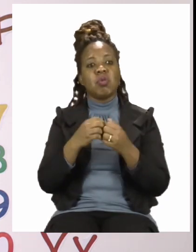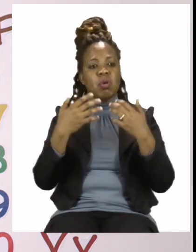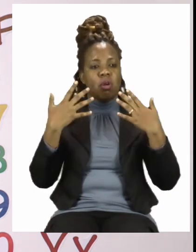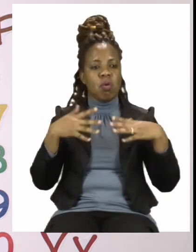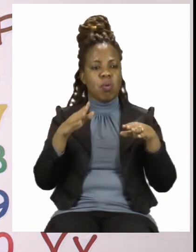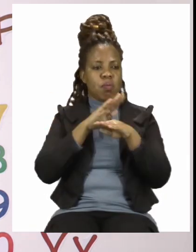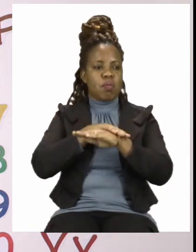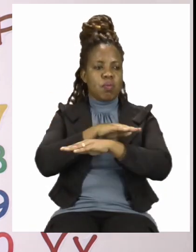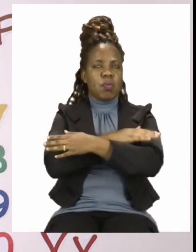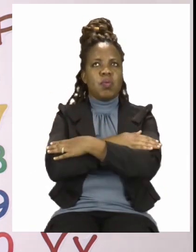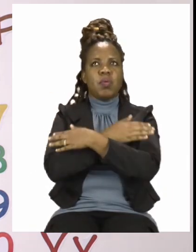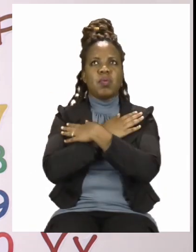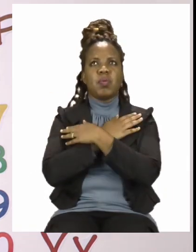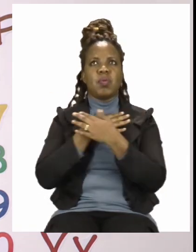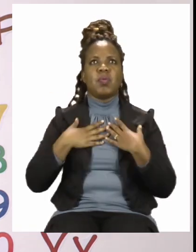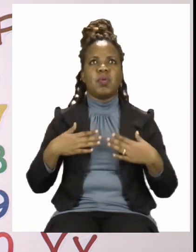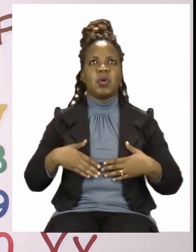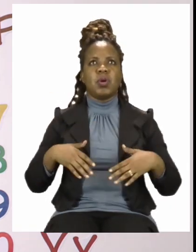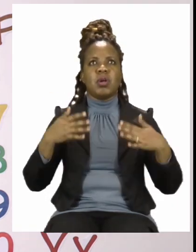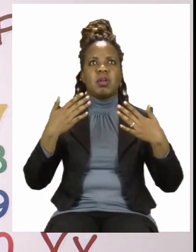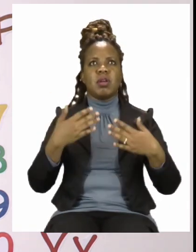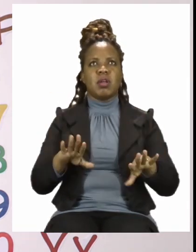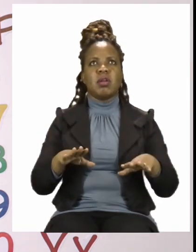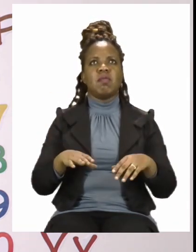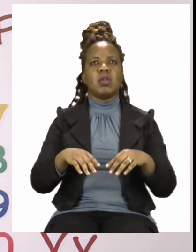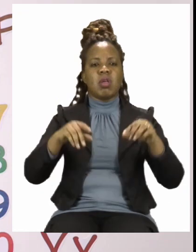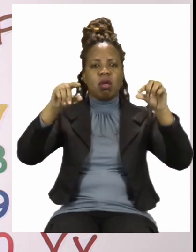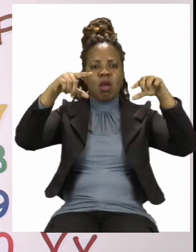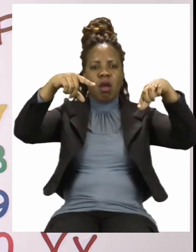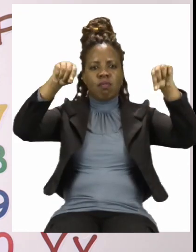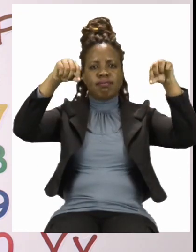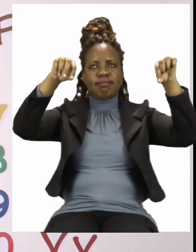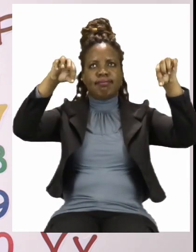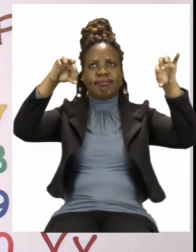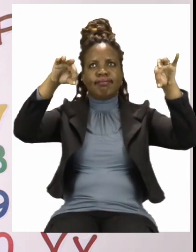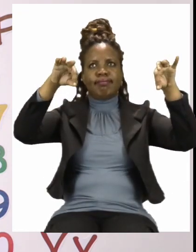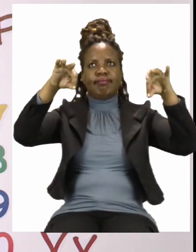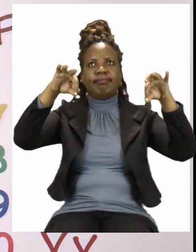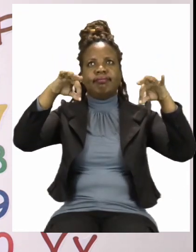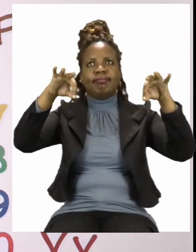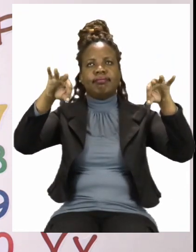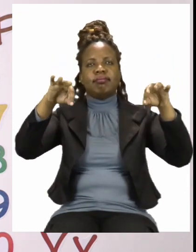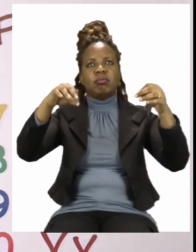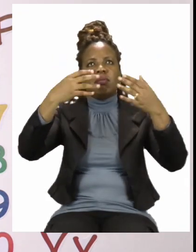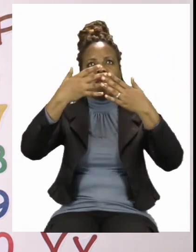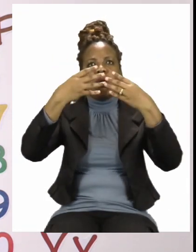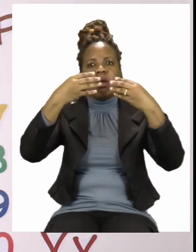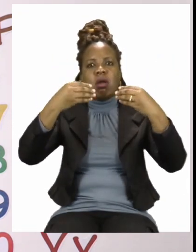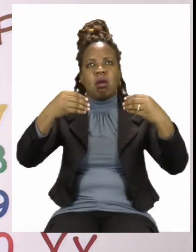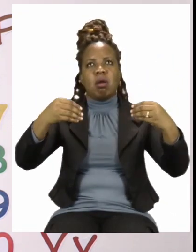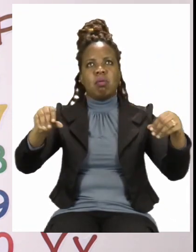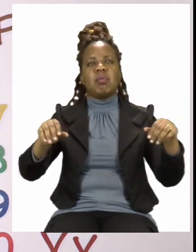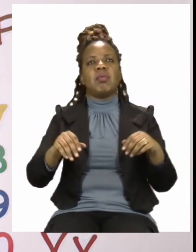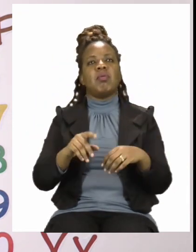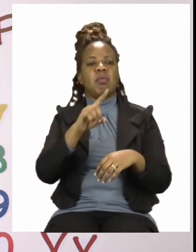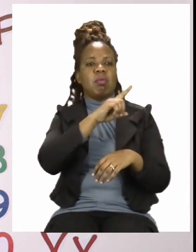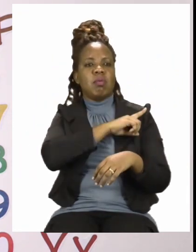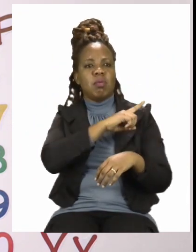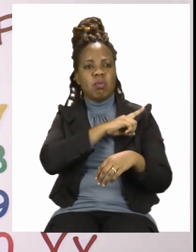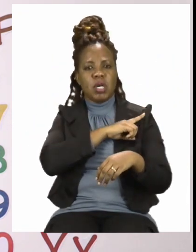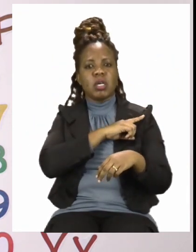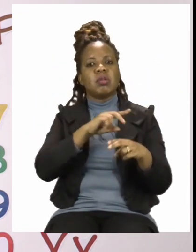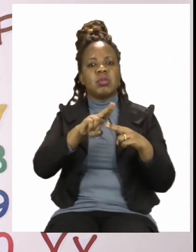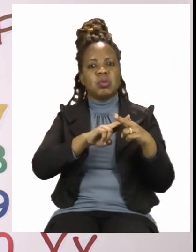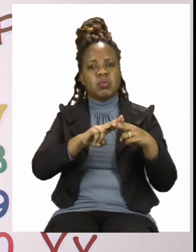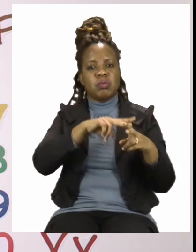have dried yourself, a towel needs to be laid out so that it can dry for you to use it again.